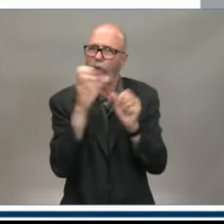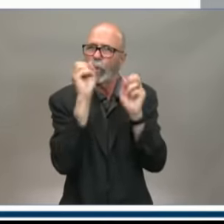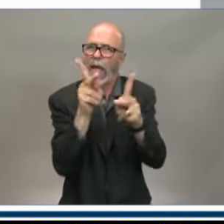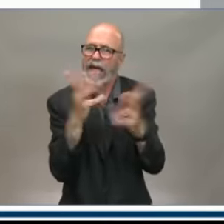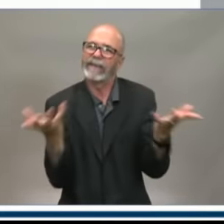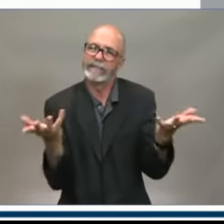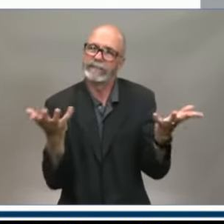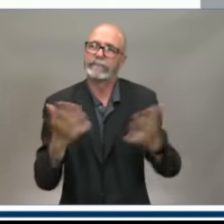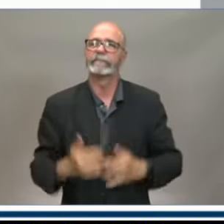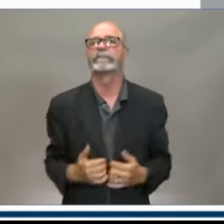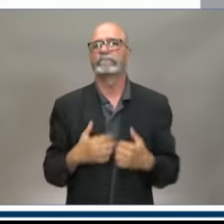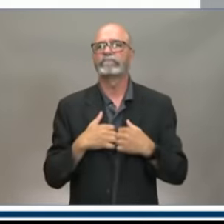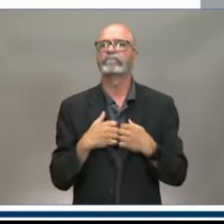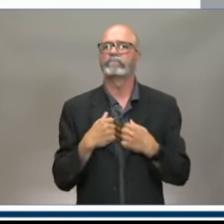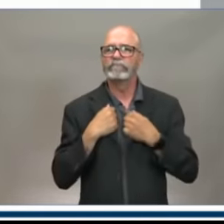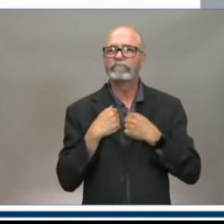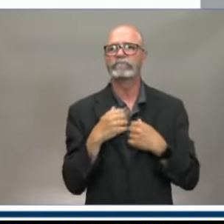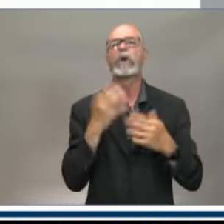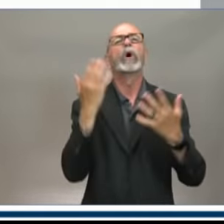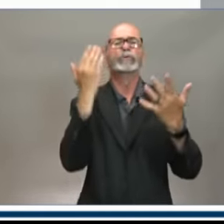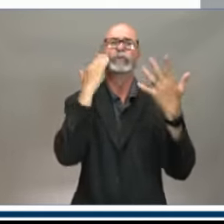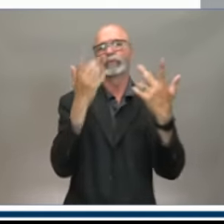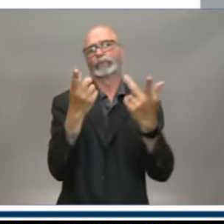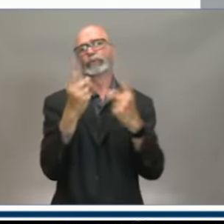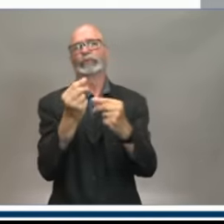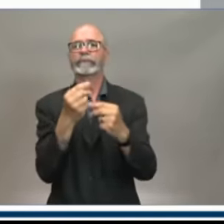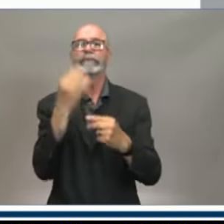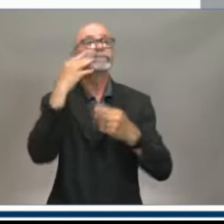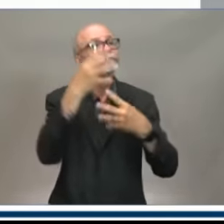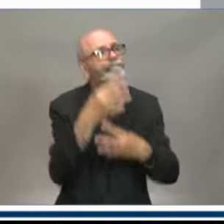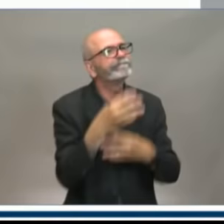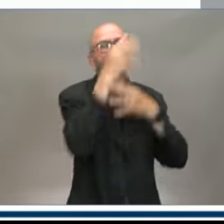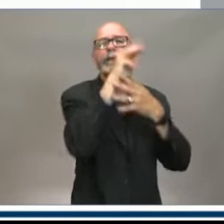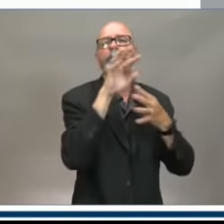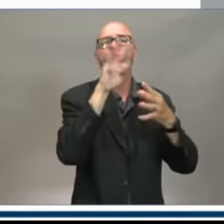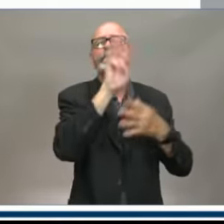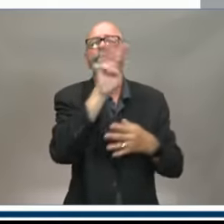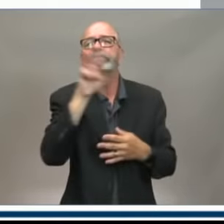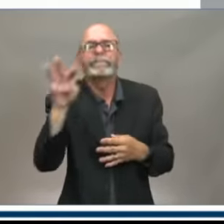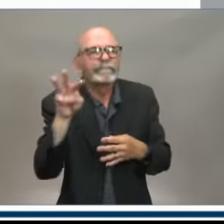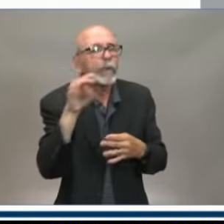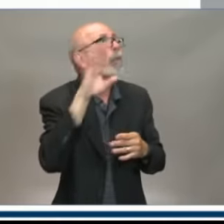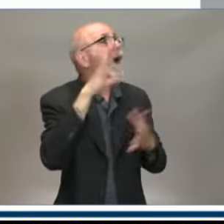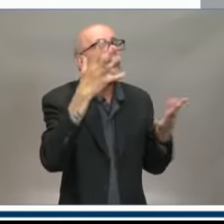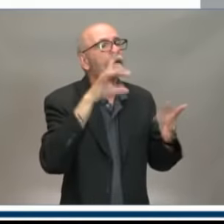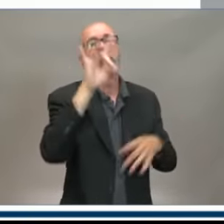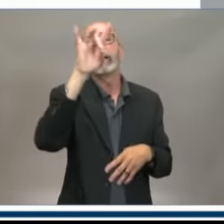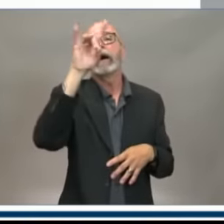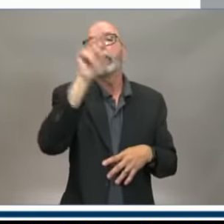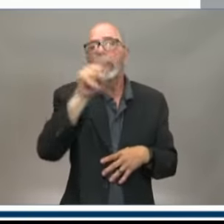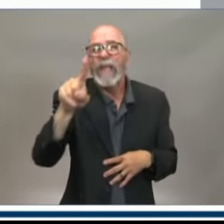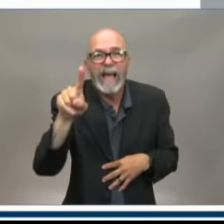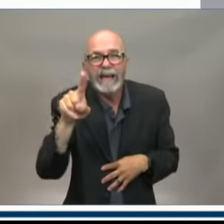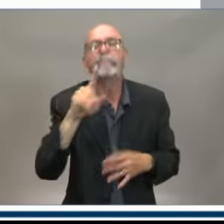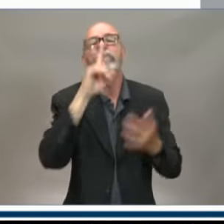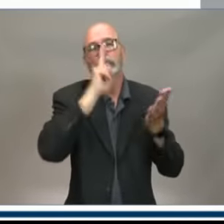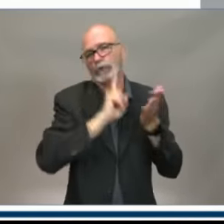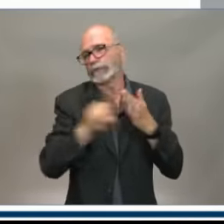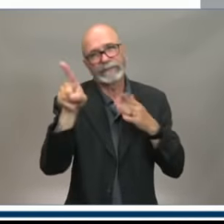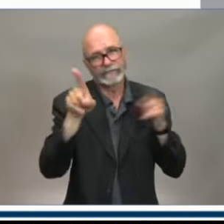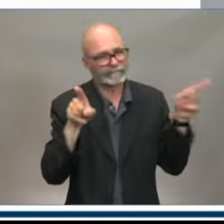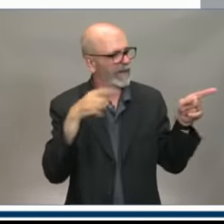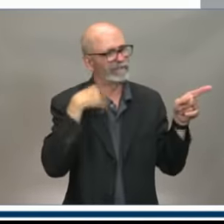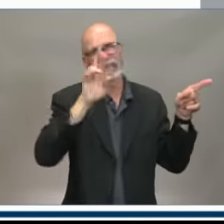access the usual ways remain. We've worked with 811 and our assessment centers. They're well aware of this. They're prepared for any increased